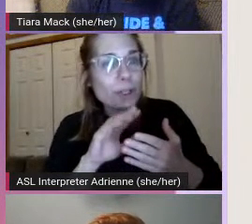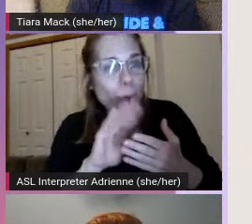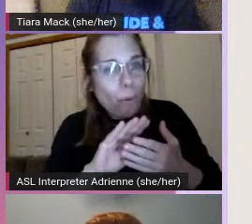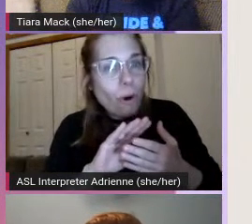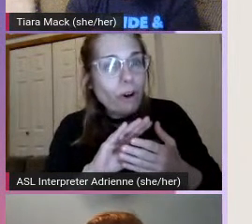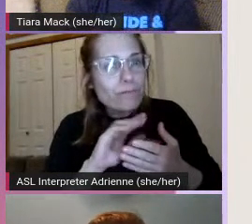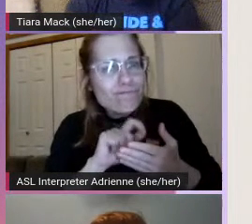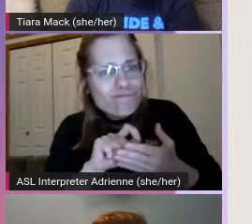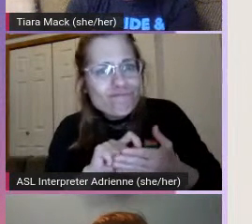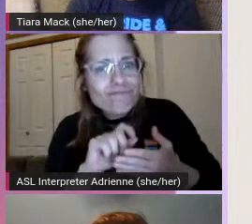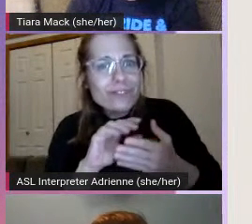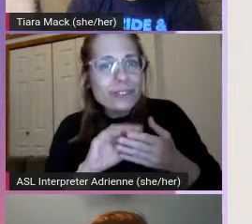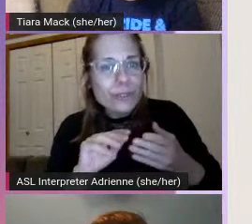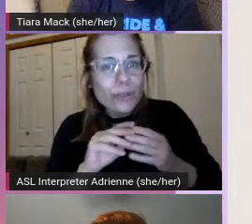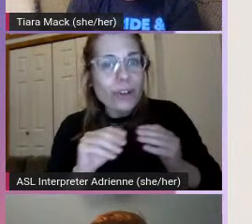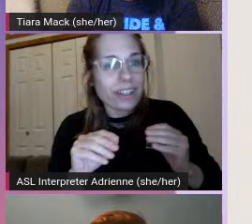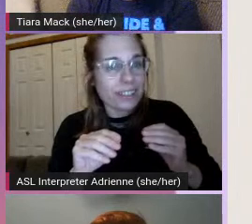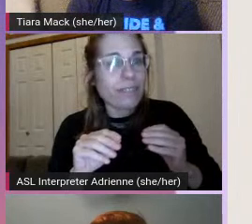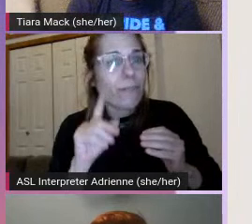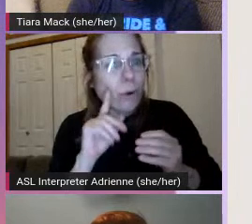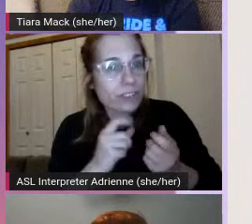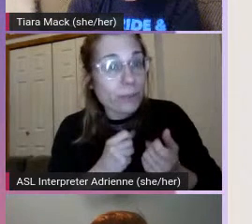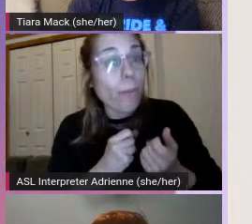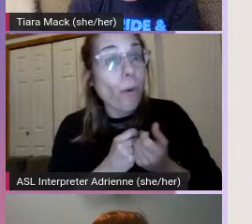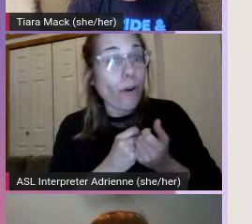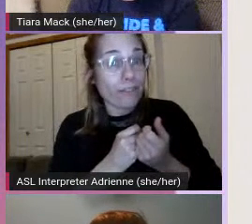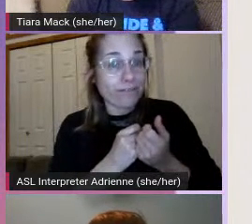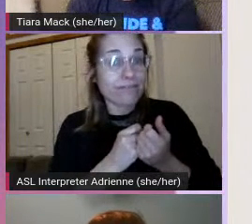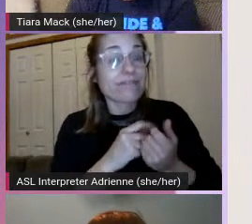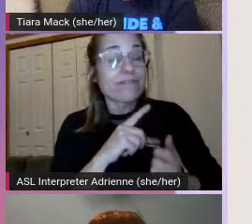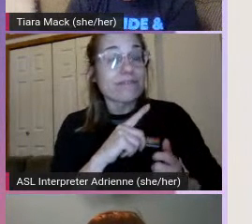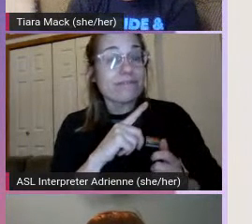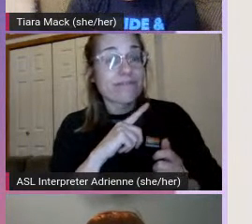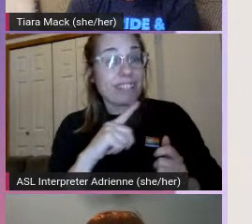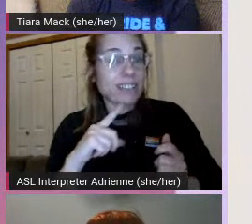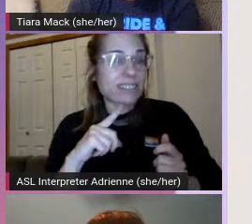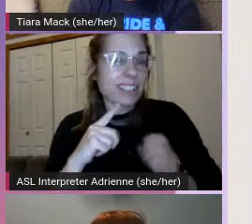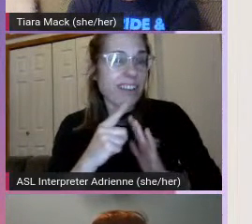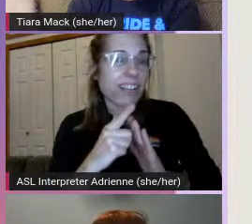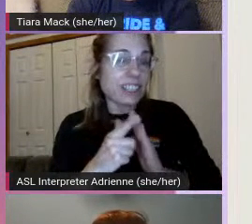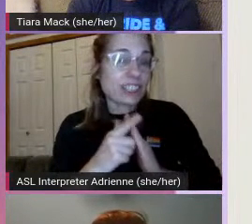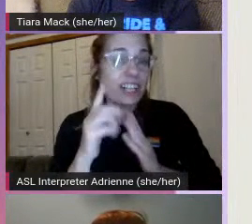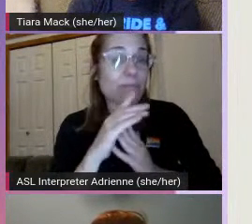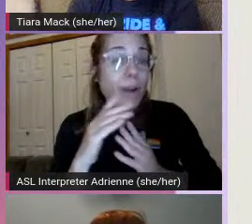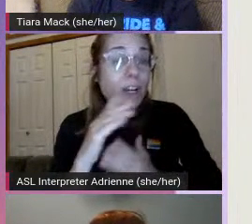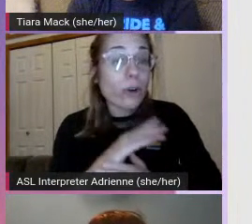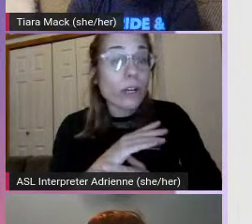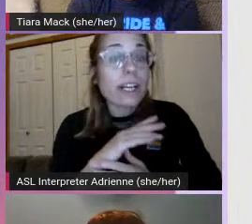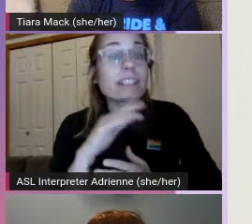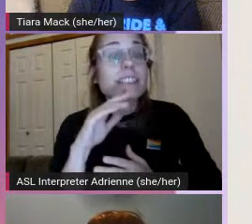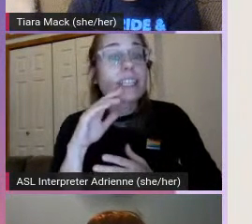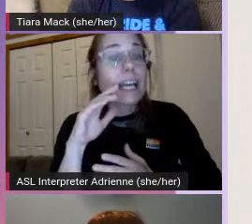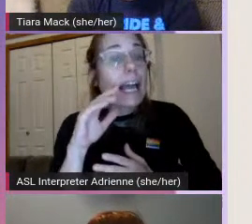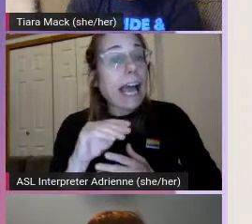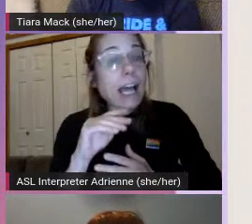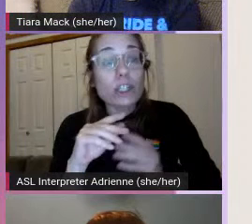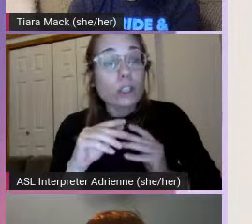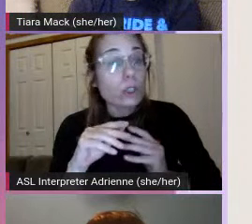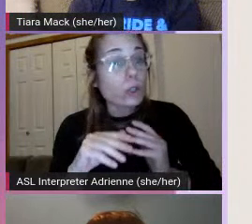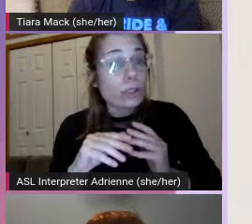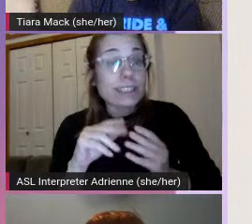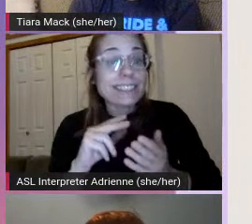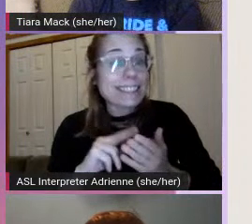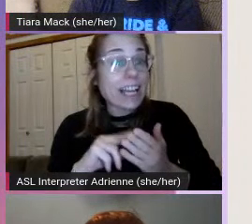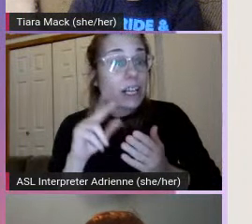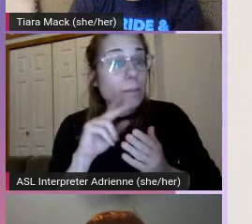you can also join our email list so that you can stay in the know about what's happening at PPSC or PP Votes Rhode Island and some